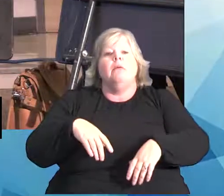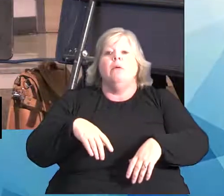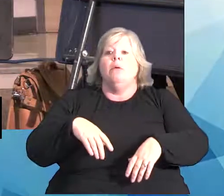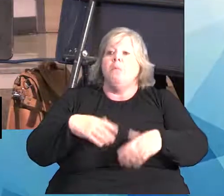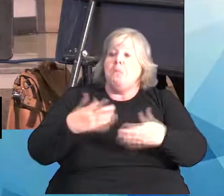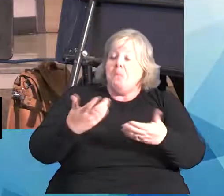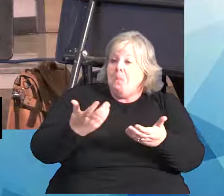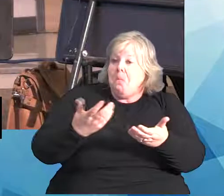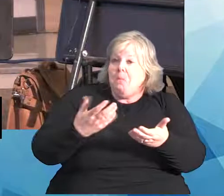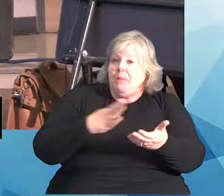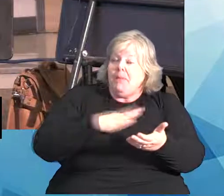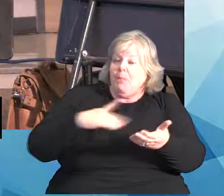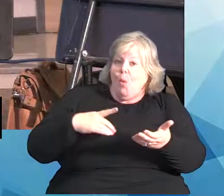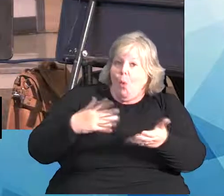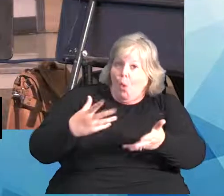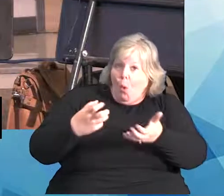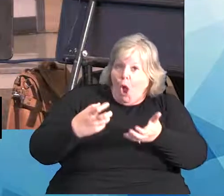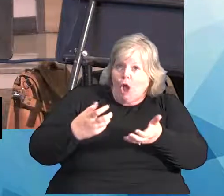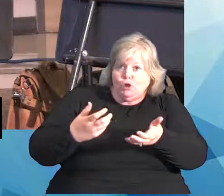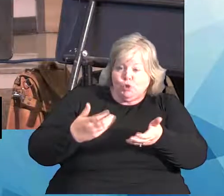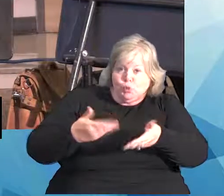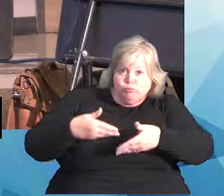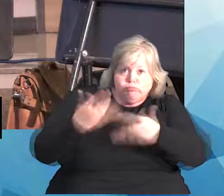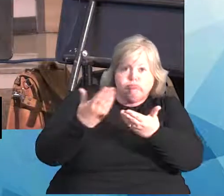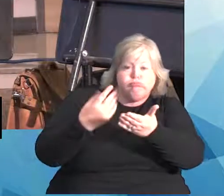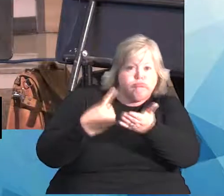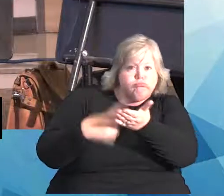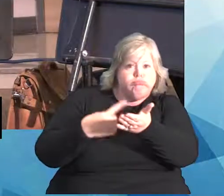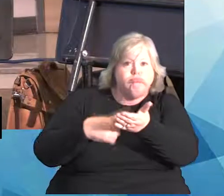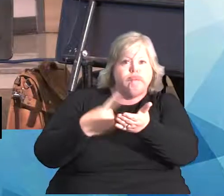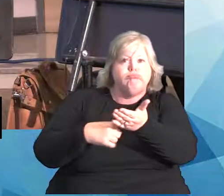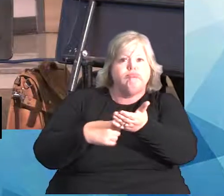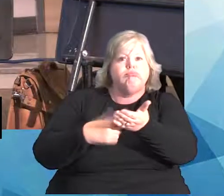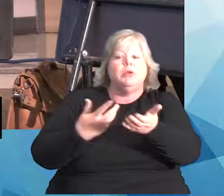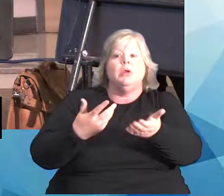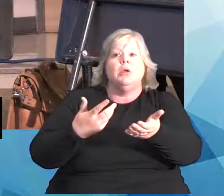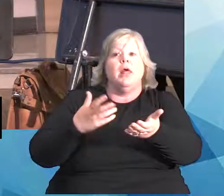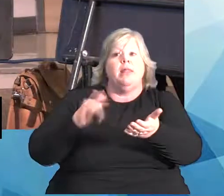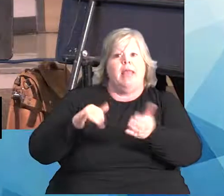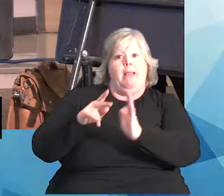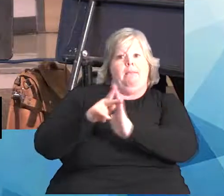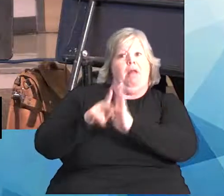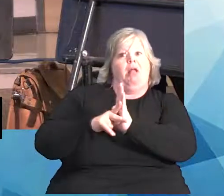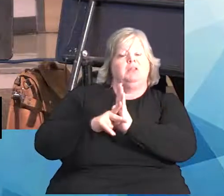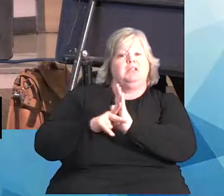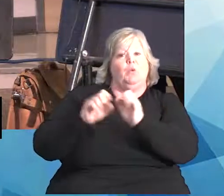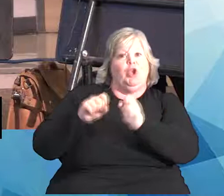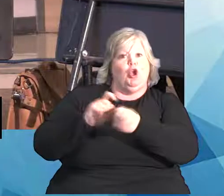discuss, and I think the reason we have this here is if the board wants to discuss amending the policies to